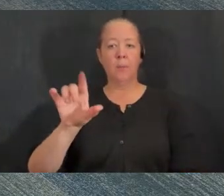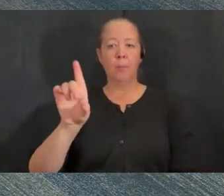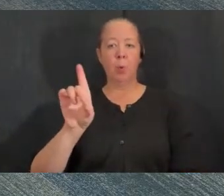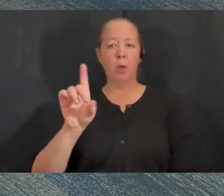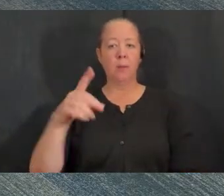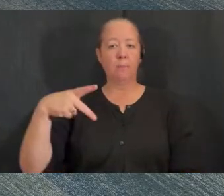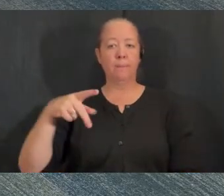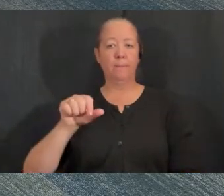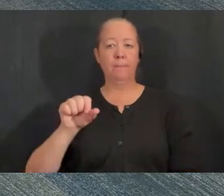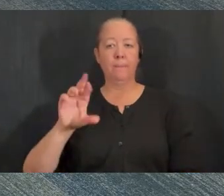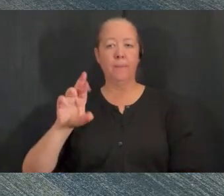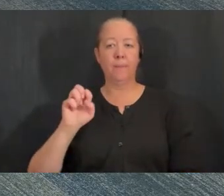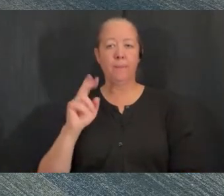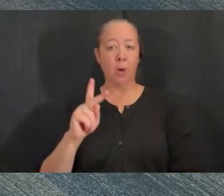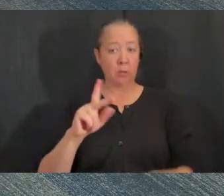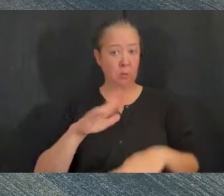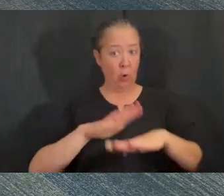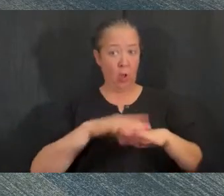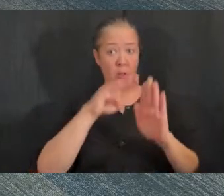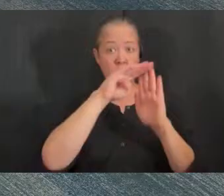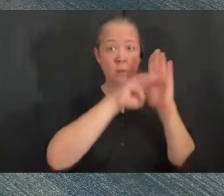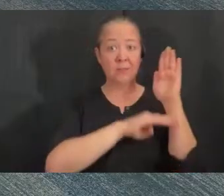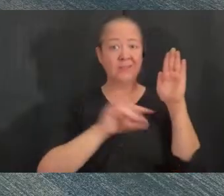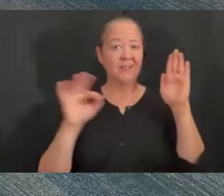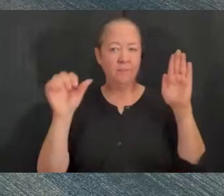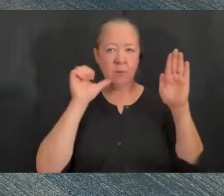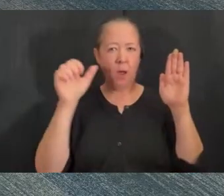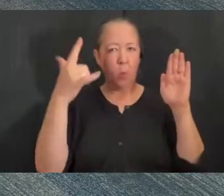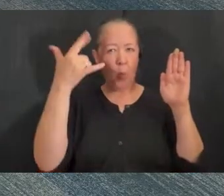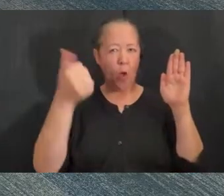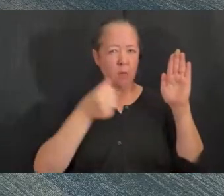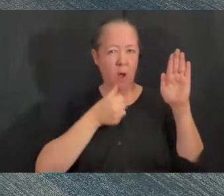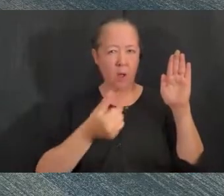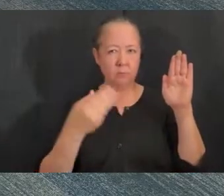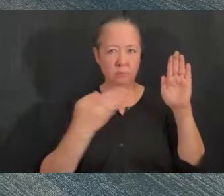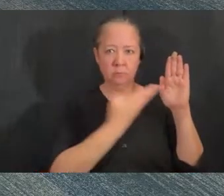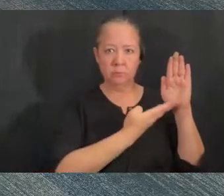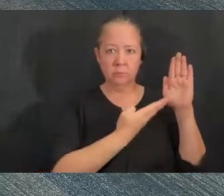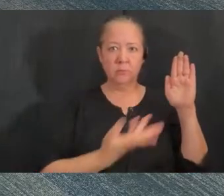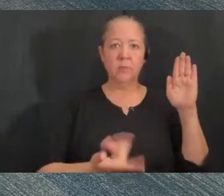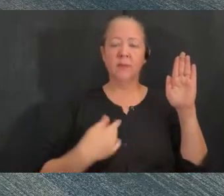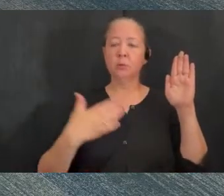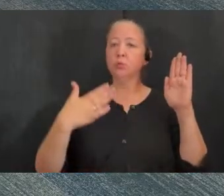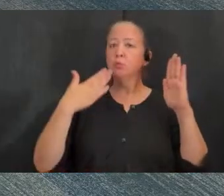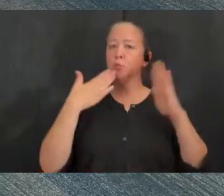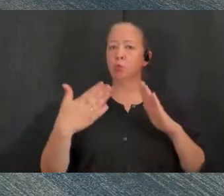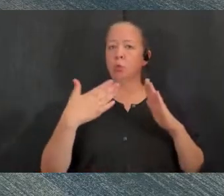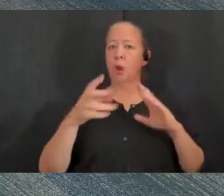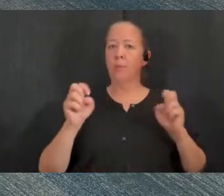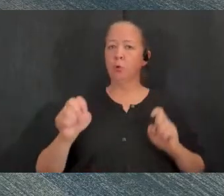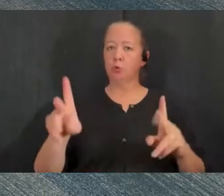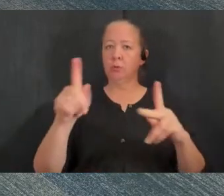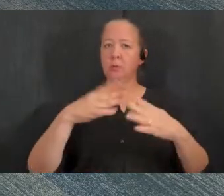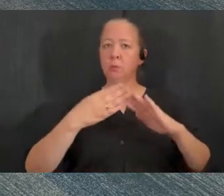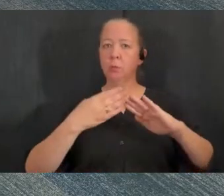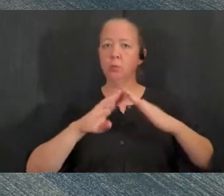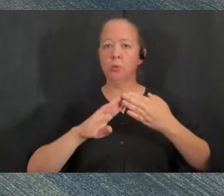not, why not? And it seems like this is a good opportunity for the community,